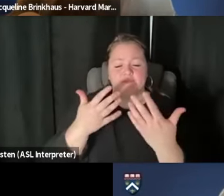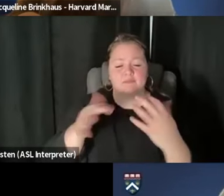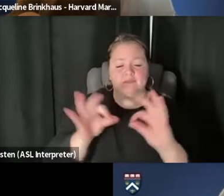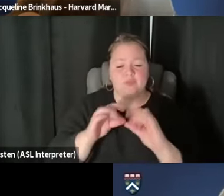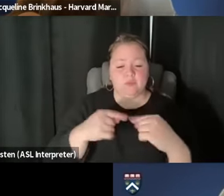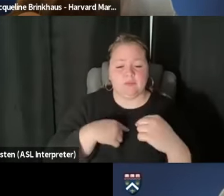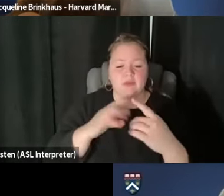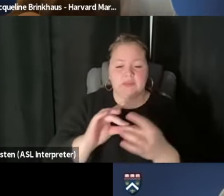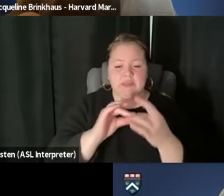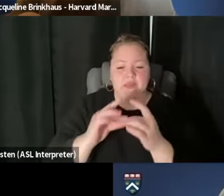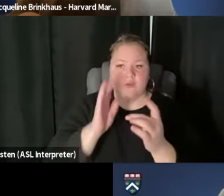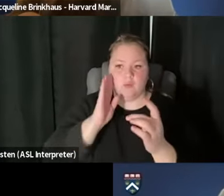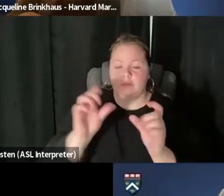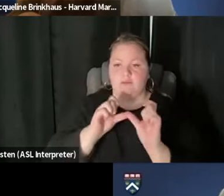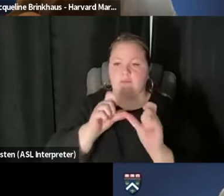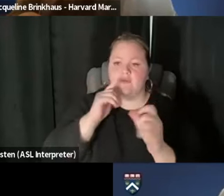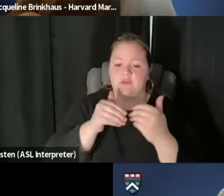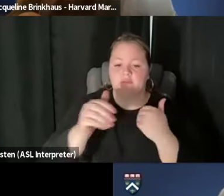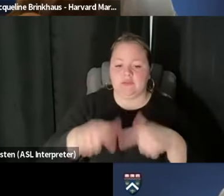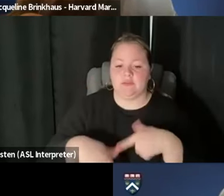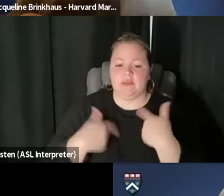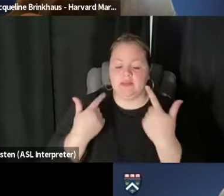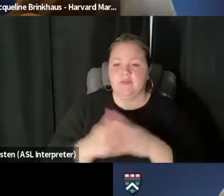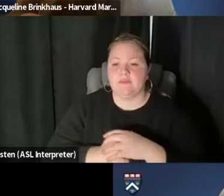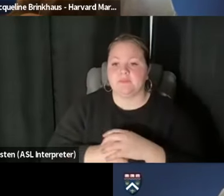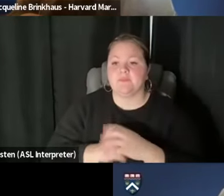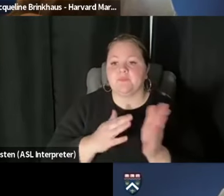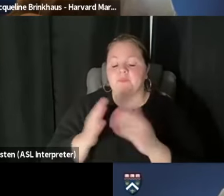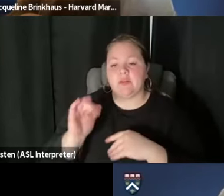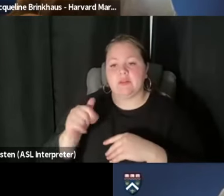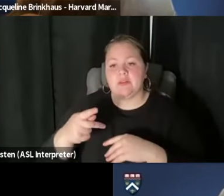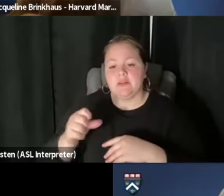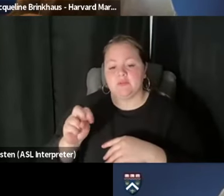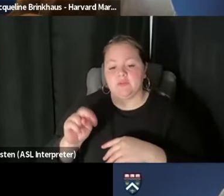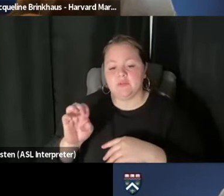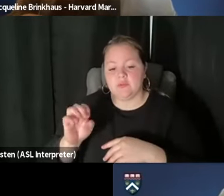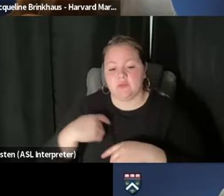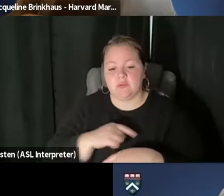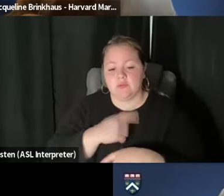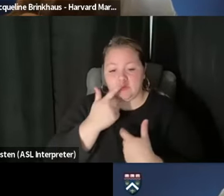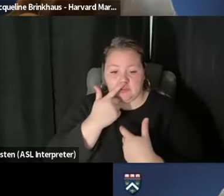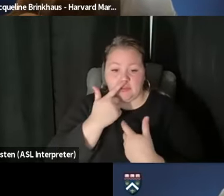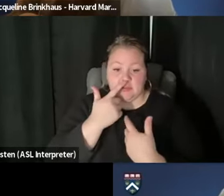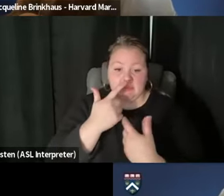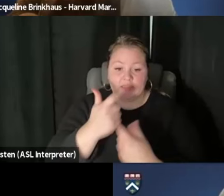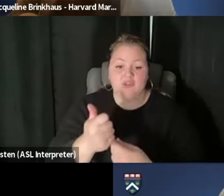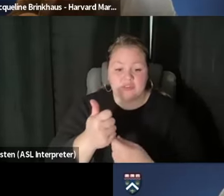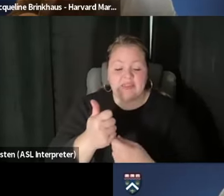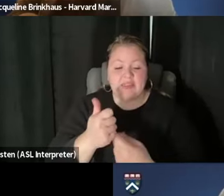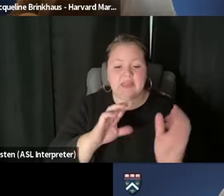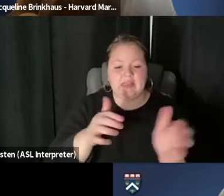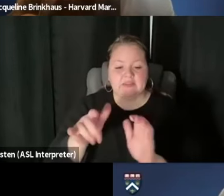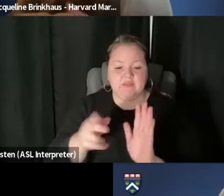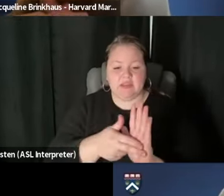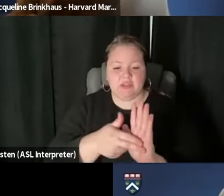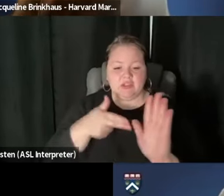kind of lifelong. And coming to the capstone part, so we are doing very interesting classification task. It is very tough